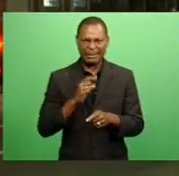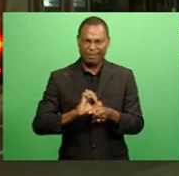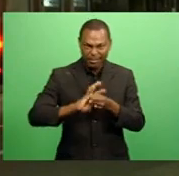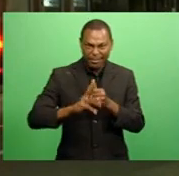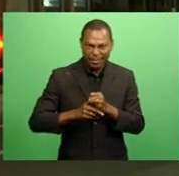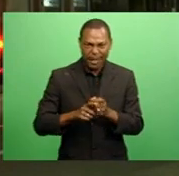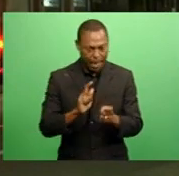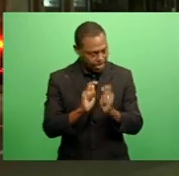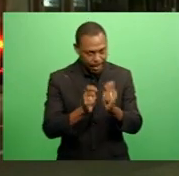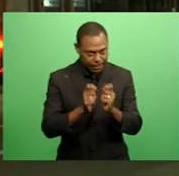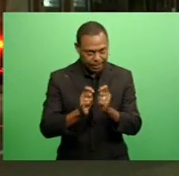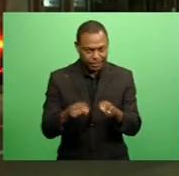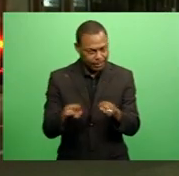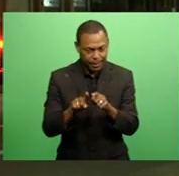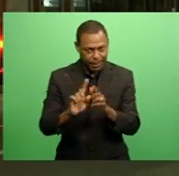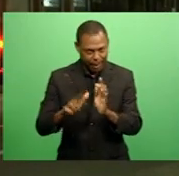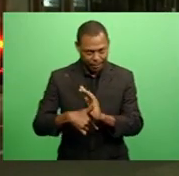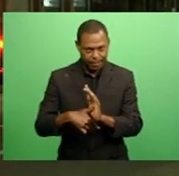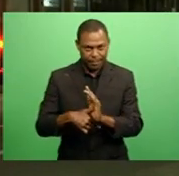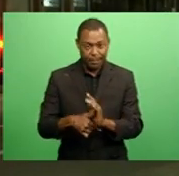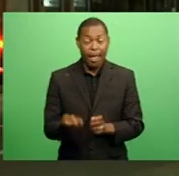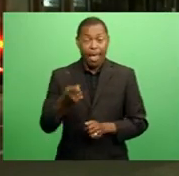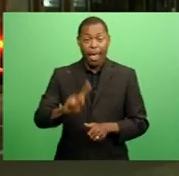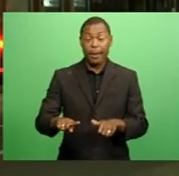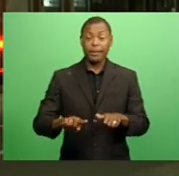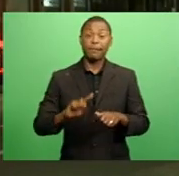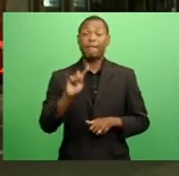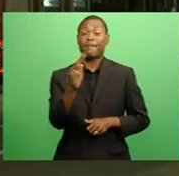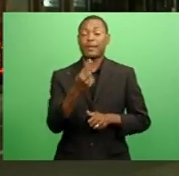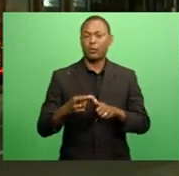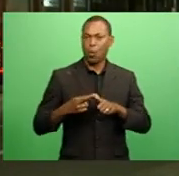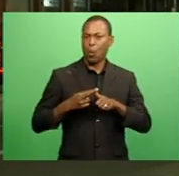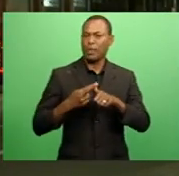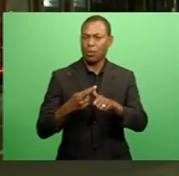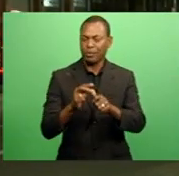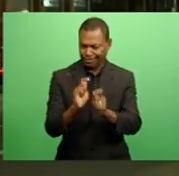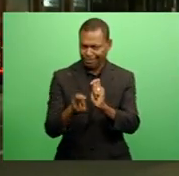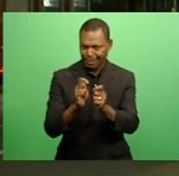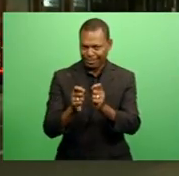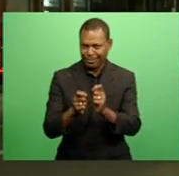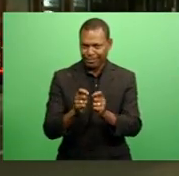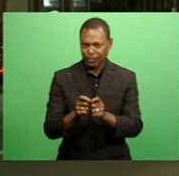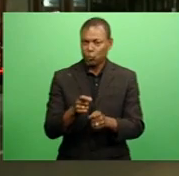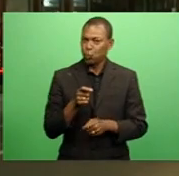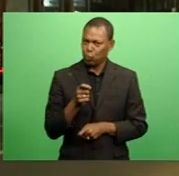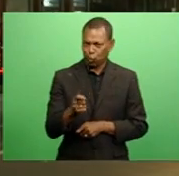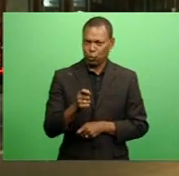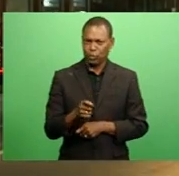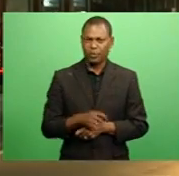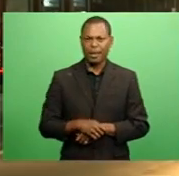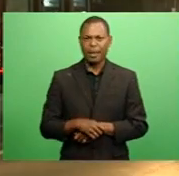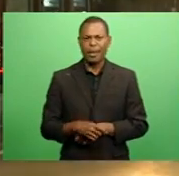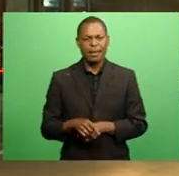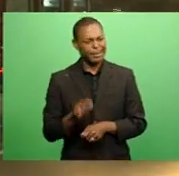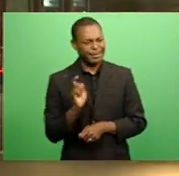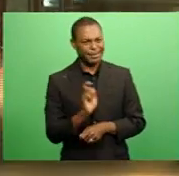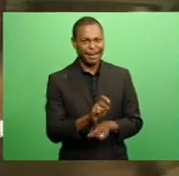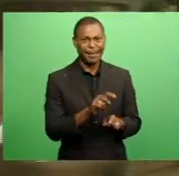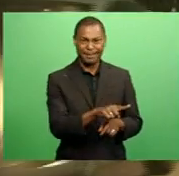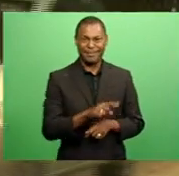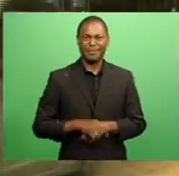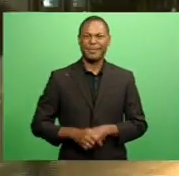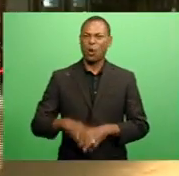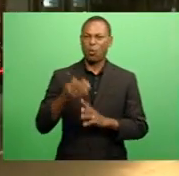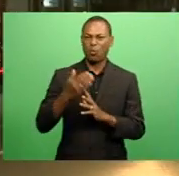also ensuring that frontline workers are tested on a regular basis, as they are the one manning the quarantine facilities, ensuring that there